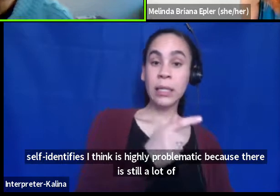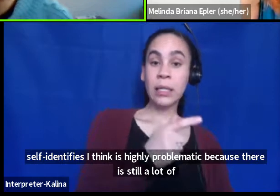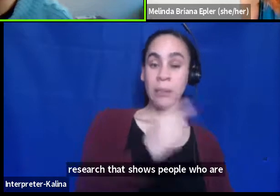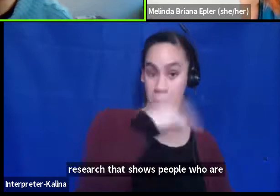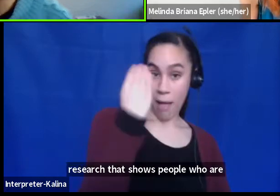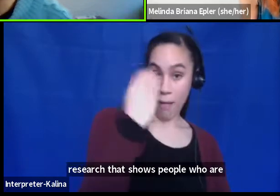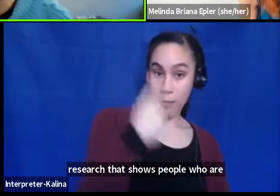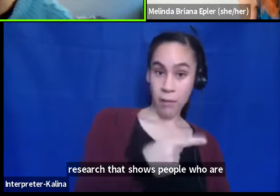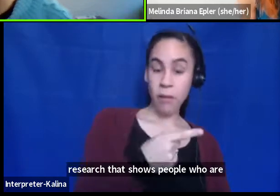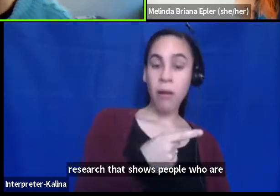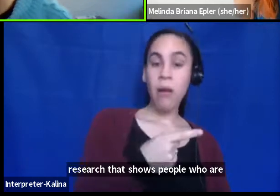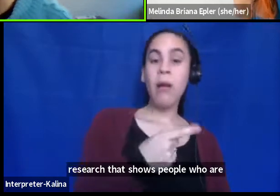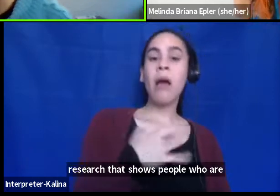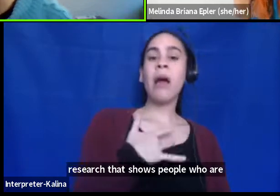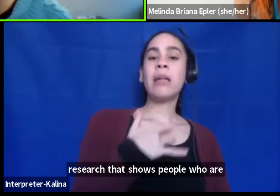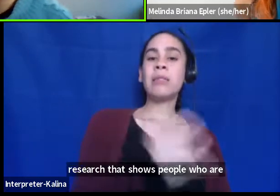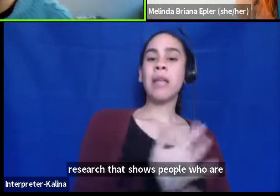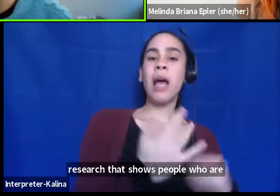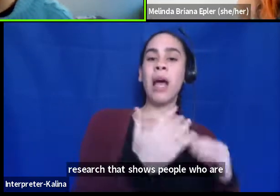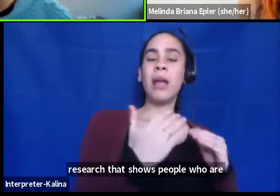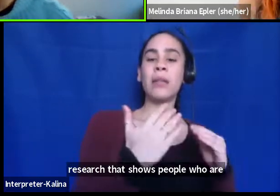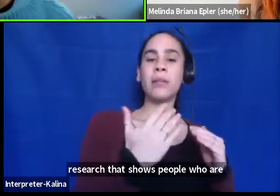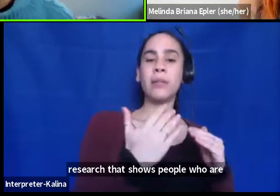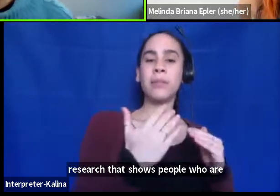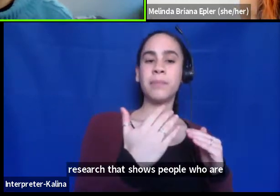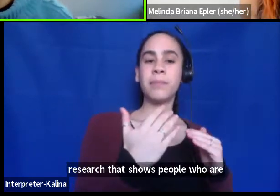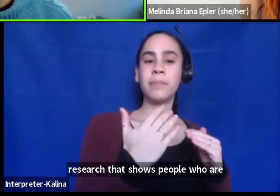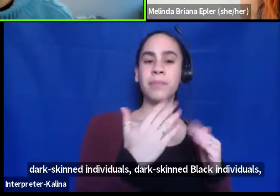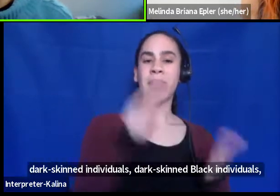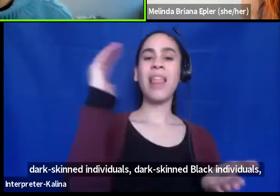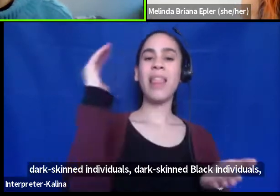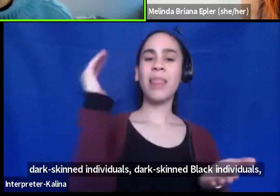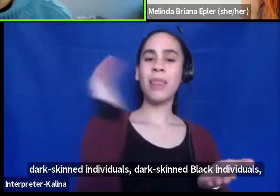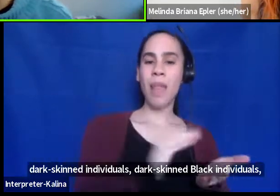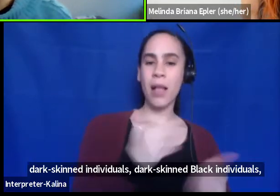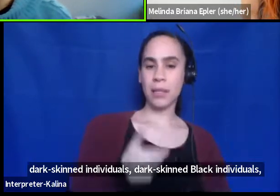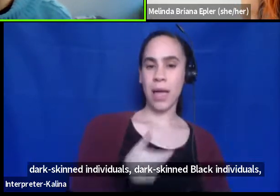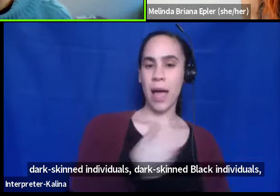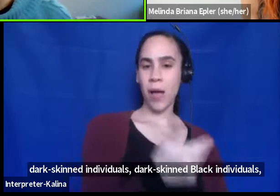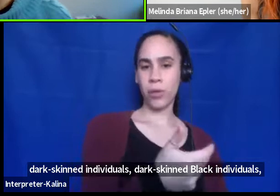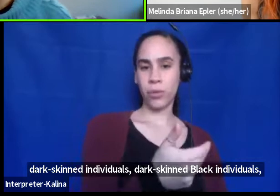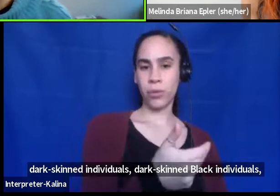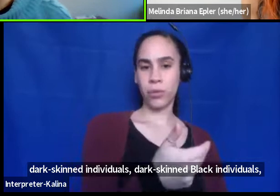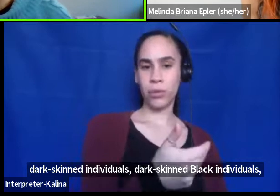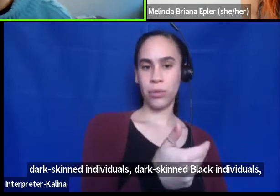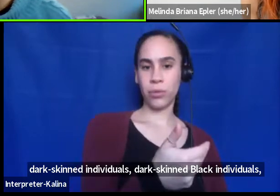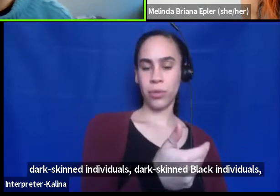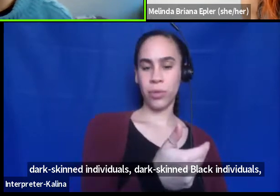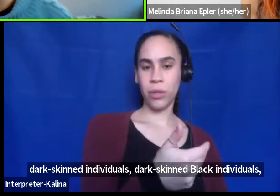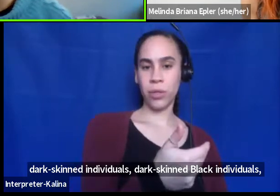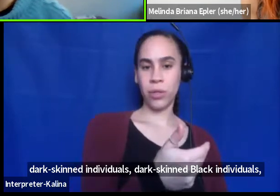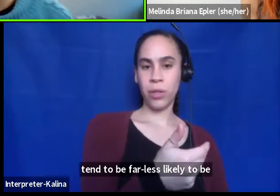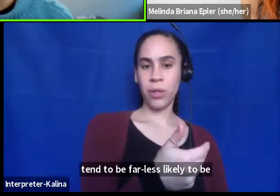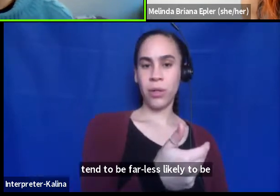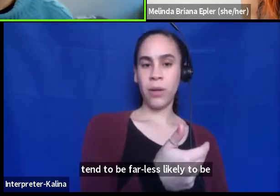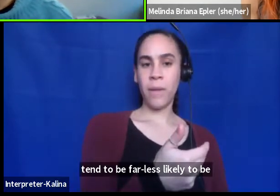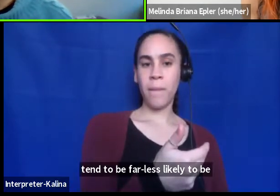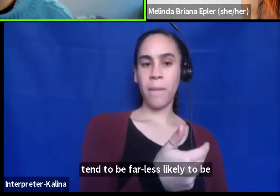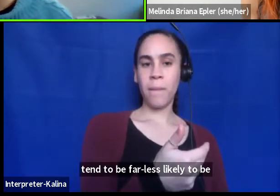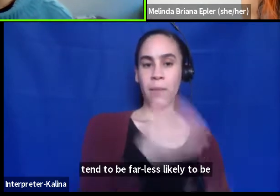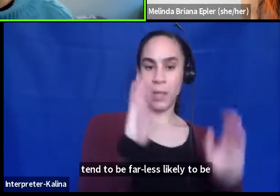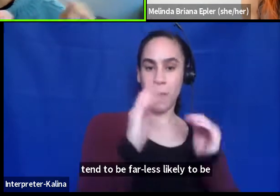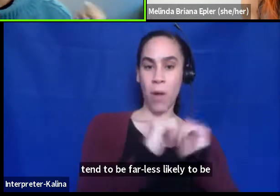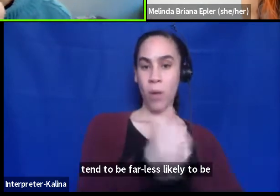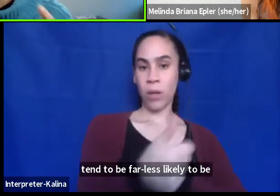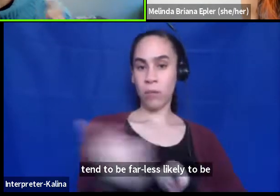individuals, tend to be far less likely to be hired, tend to be far less likely to get